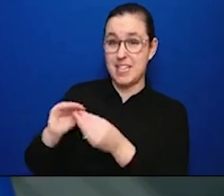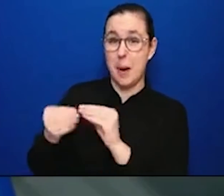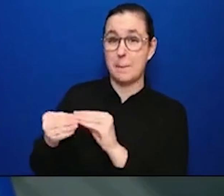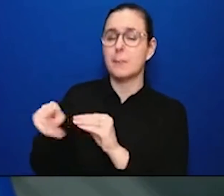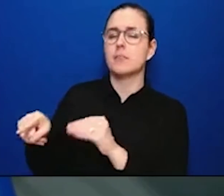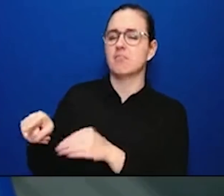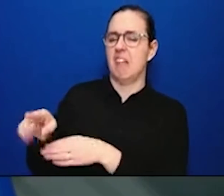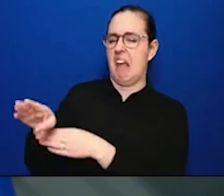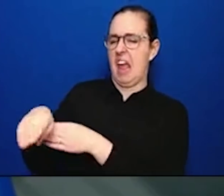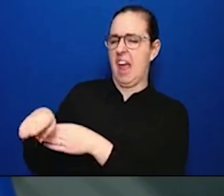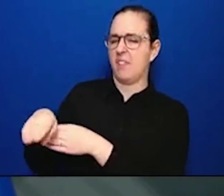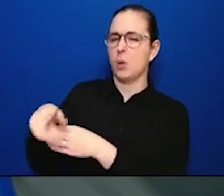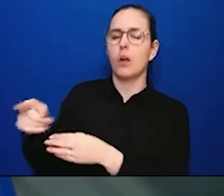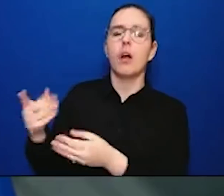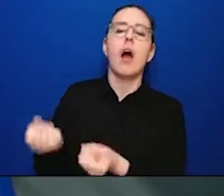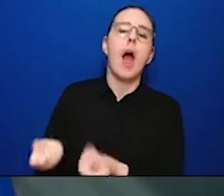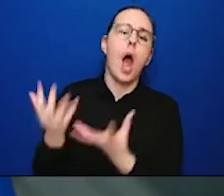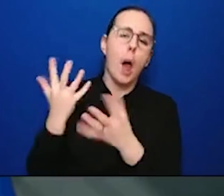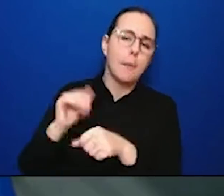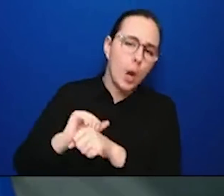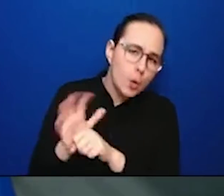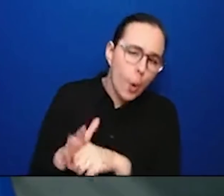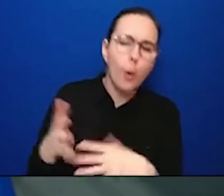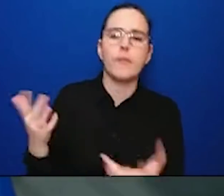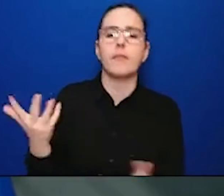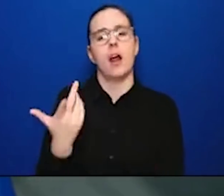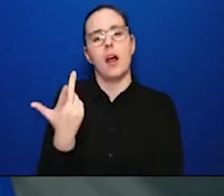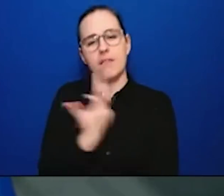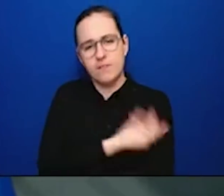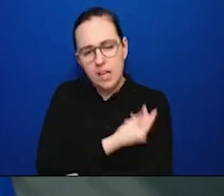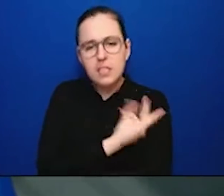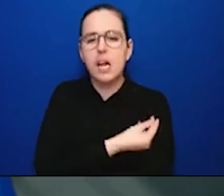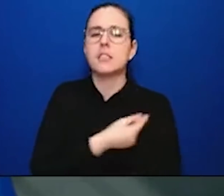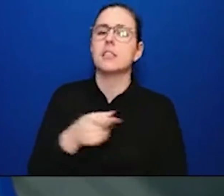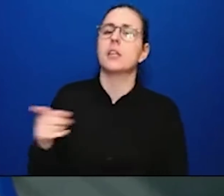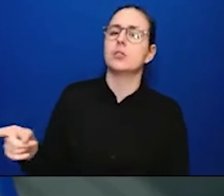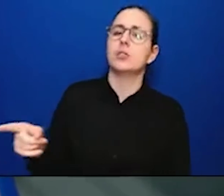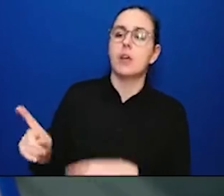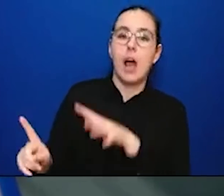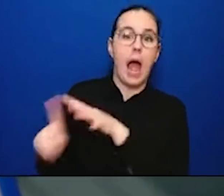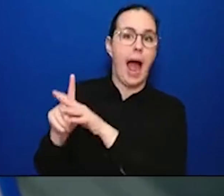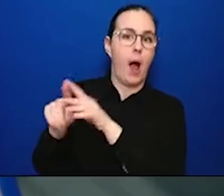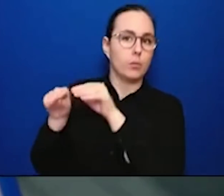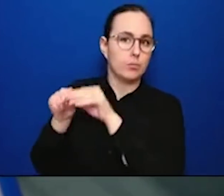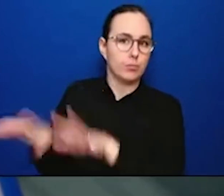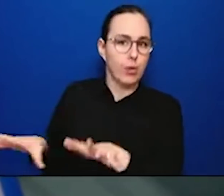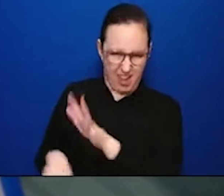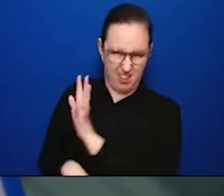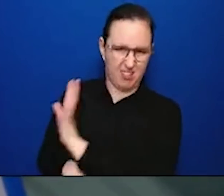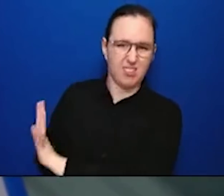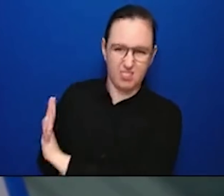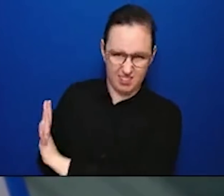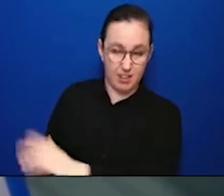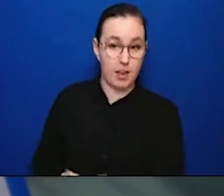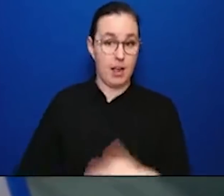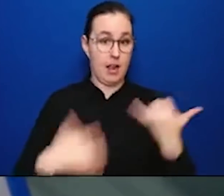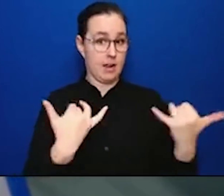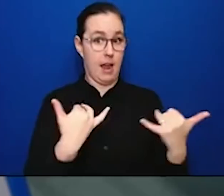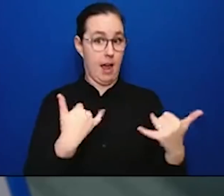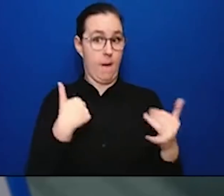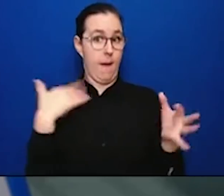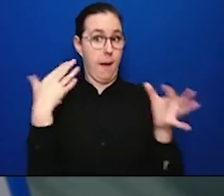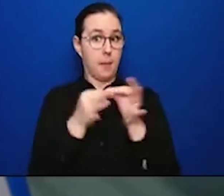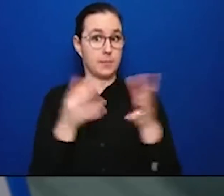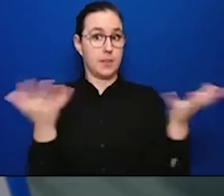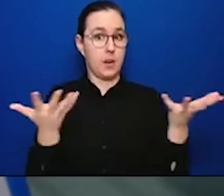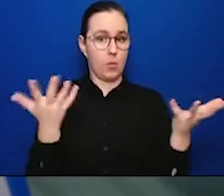vaccinations, and outbreaks. Today, I'll be providing an update on the accelerated booster campaign, but I wanted just to give